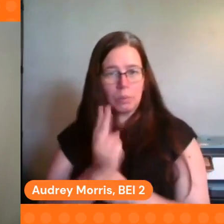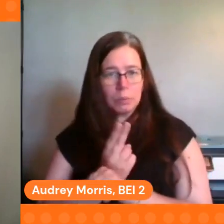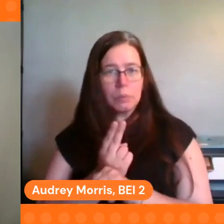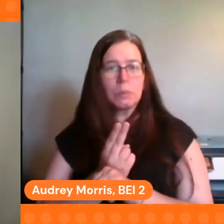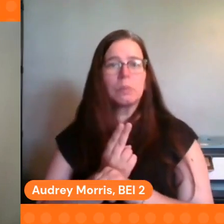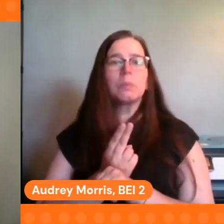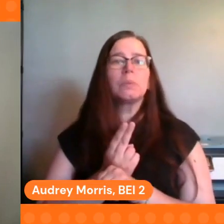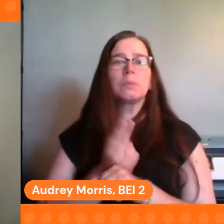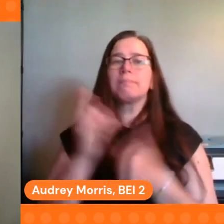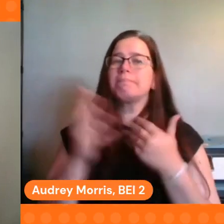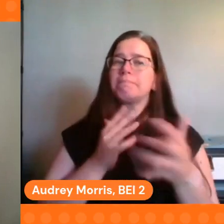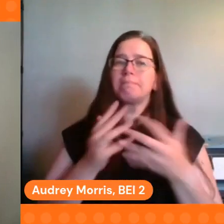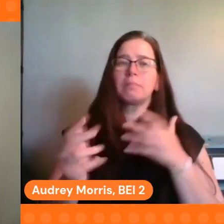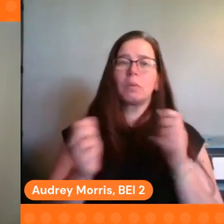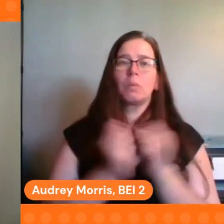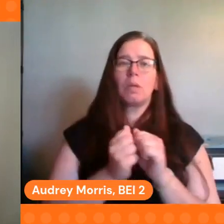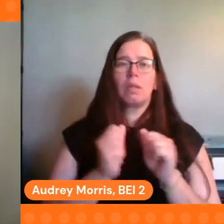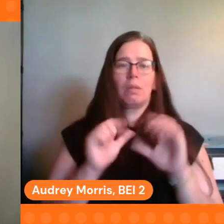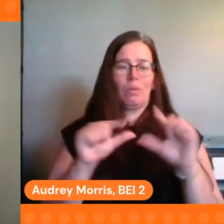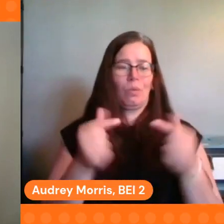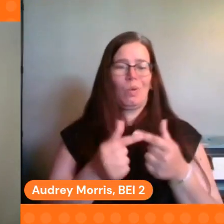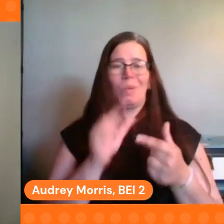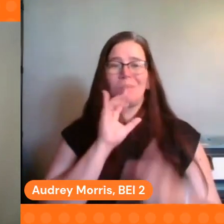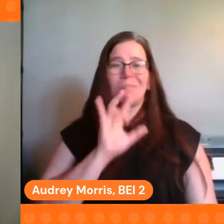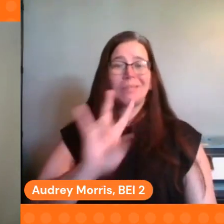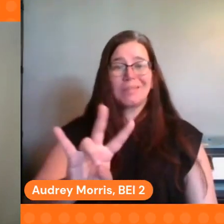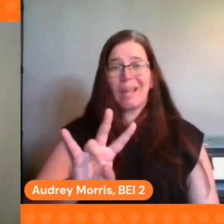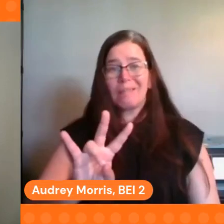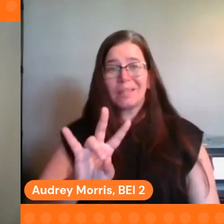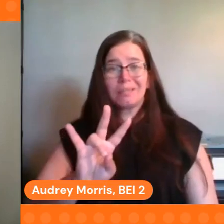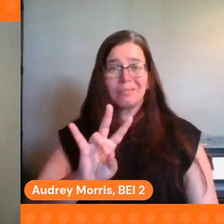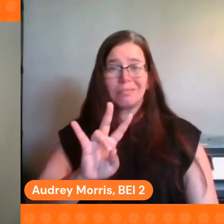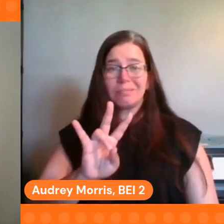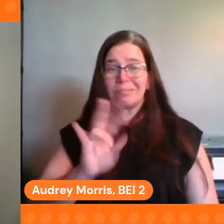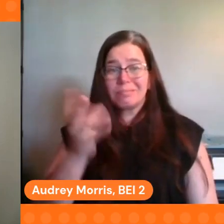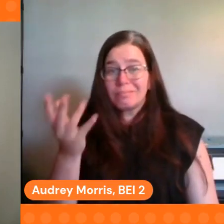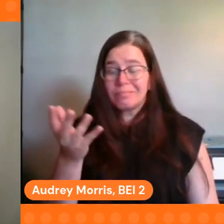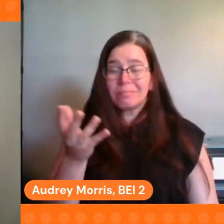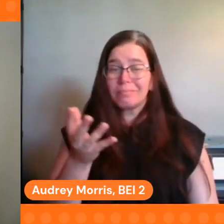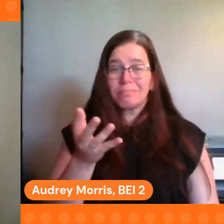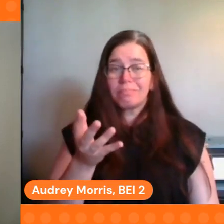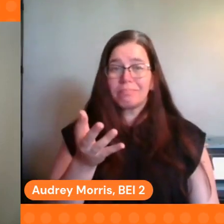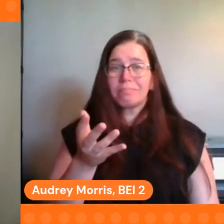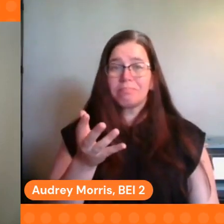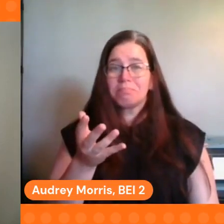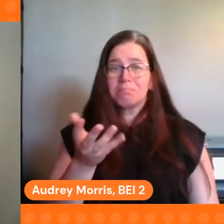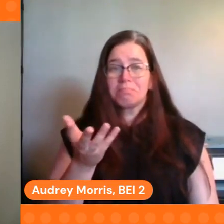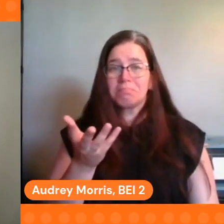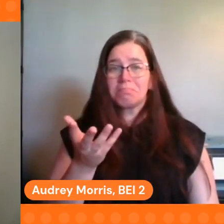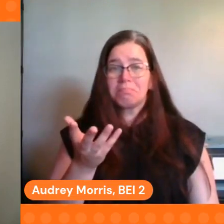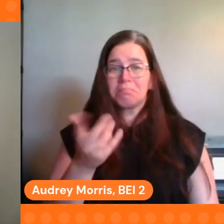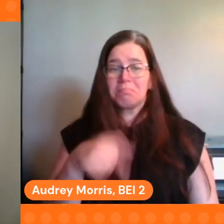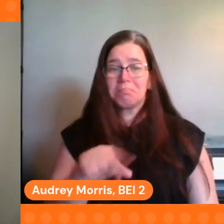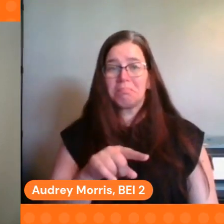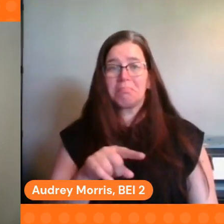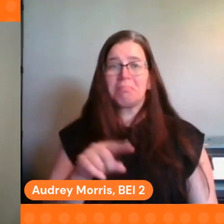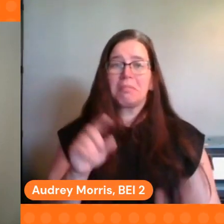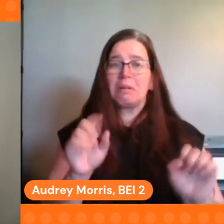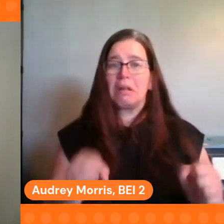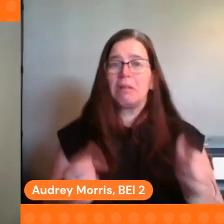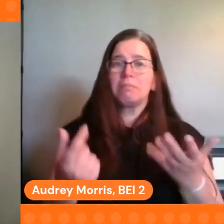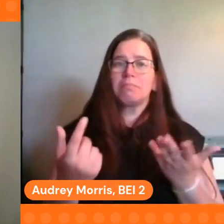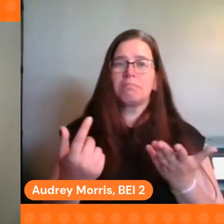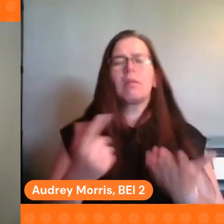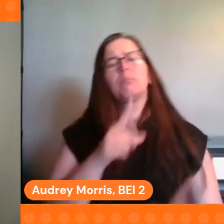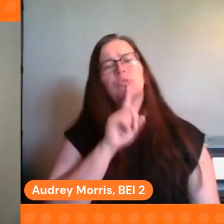even with a group of 7-year-olds. So yeah, I love, and I'm sure all of us who